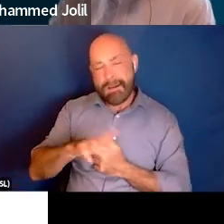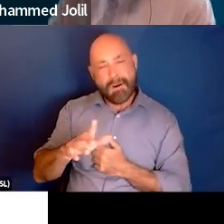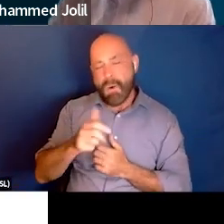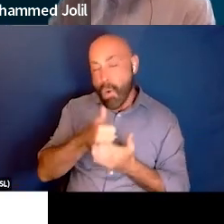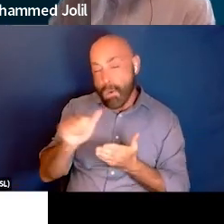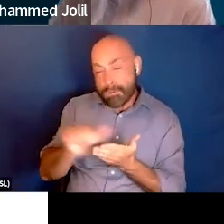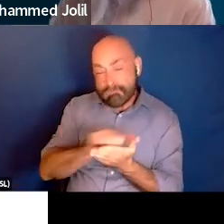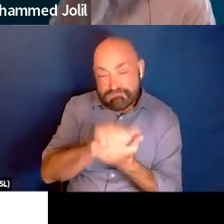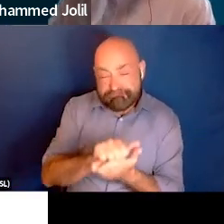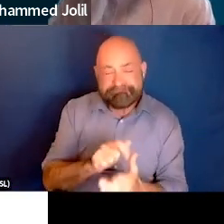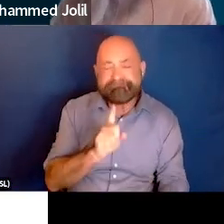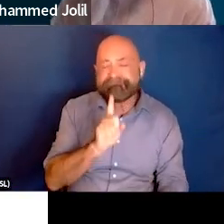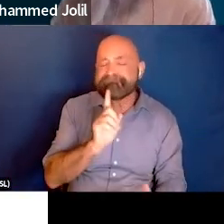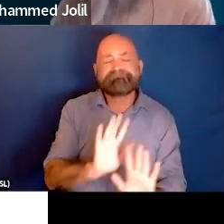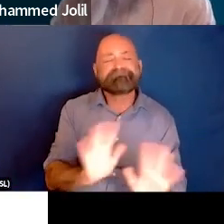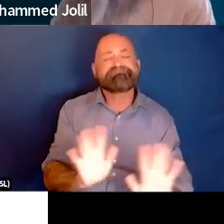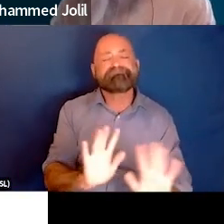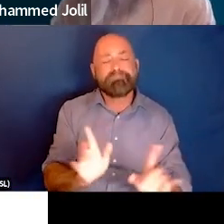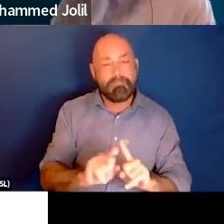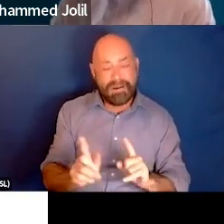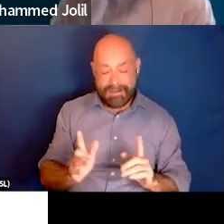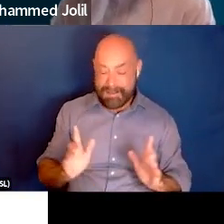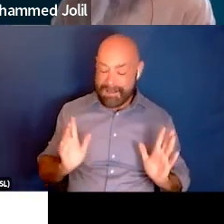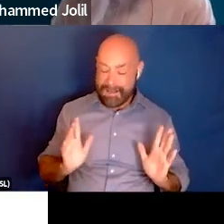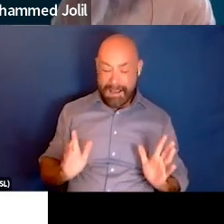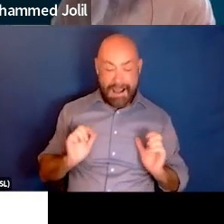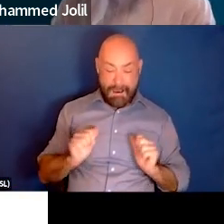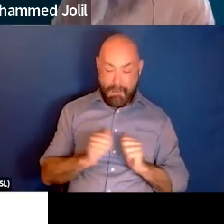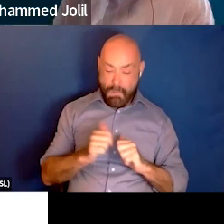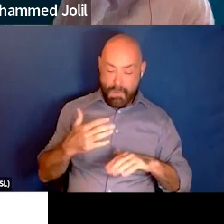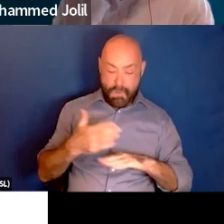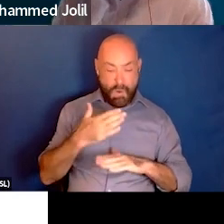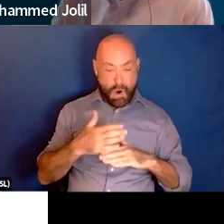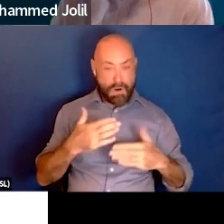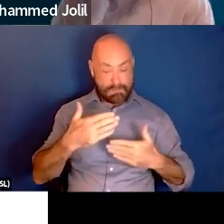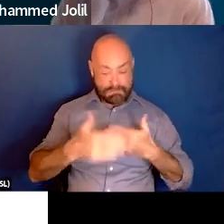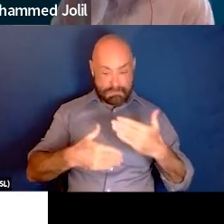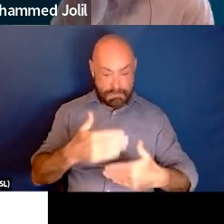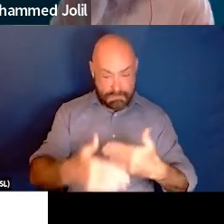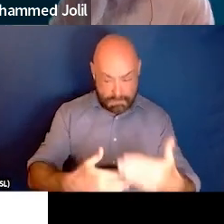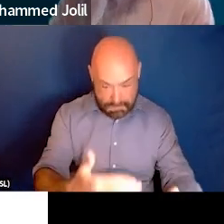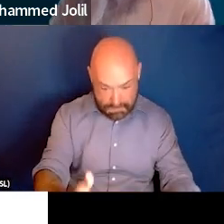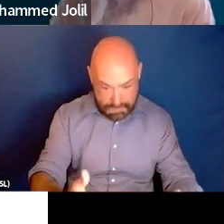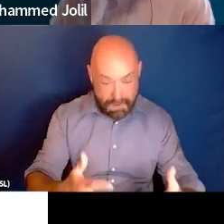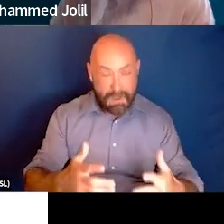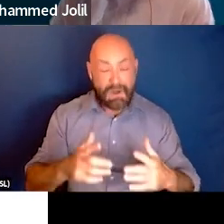right, but it does feel that the work that we've done and the collaboration